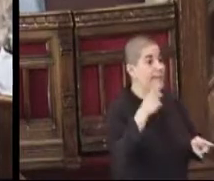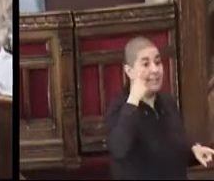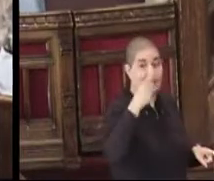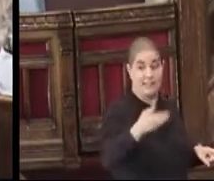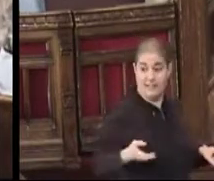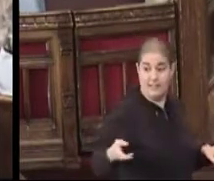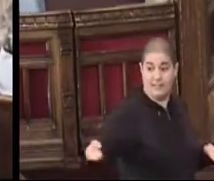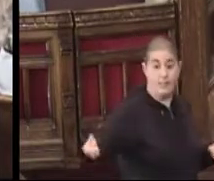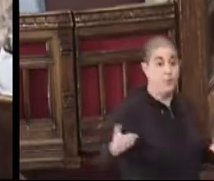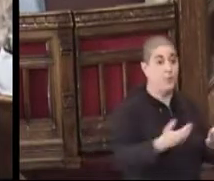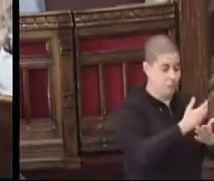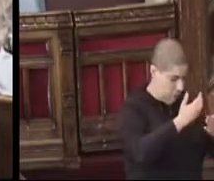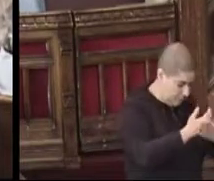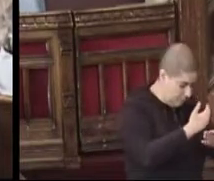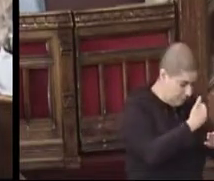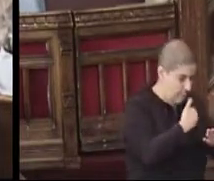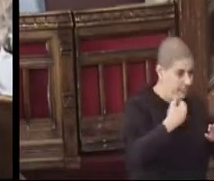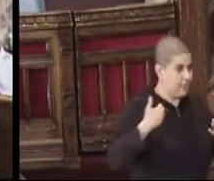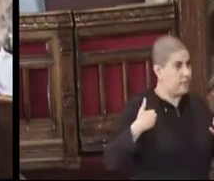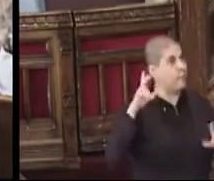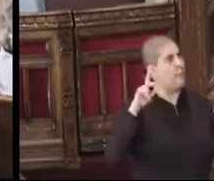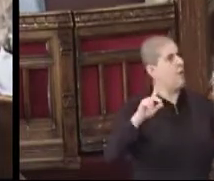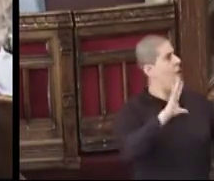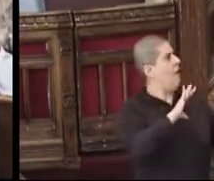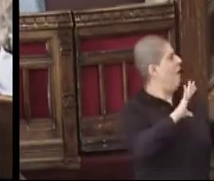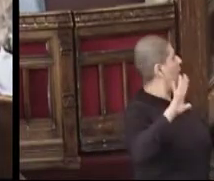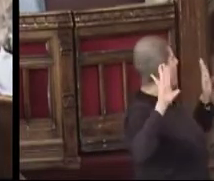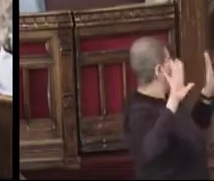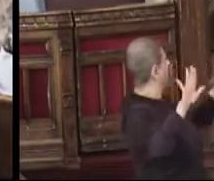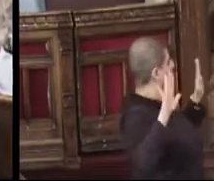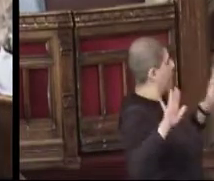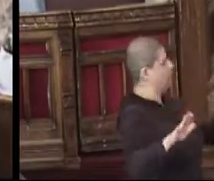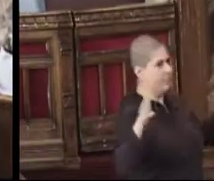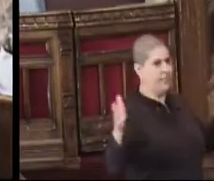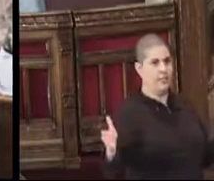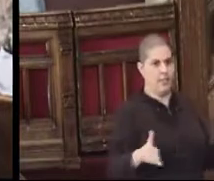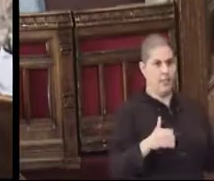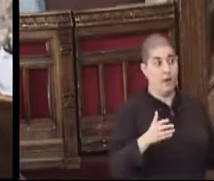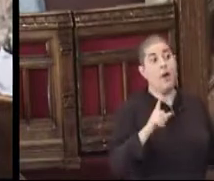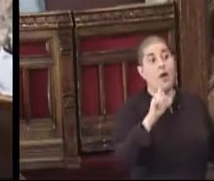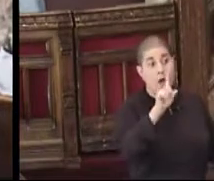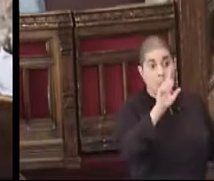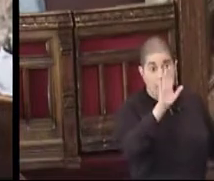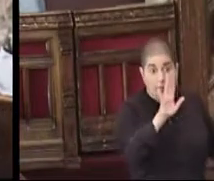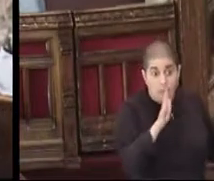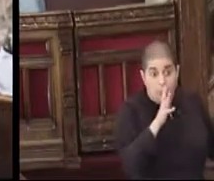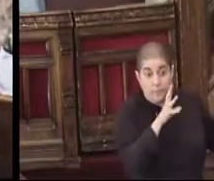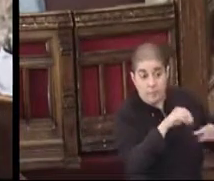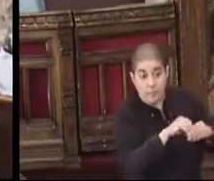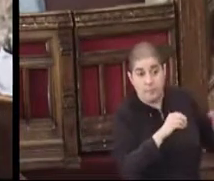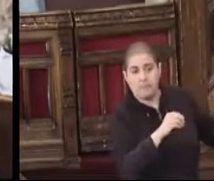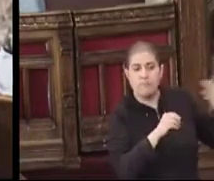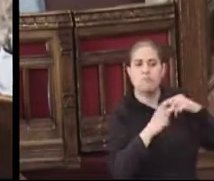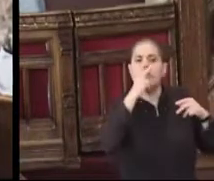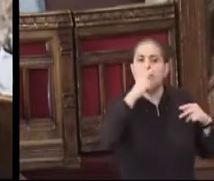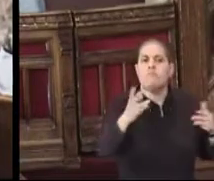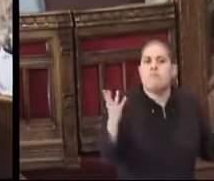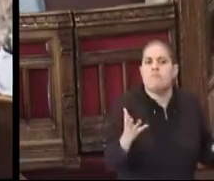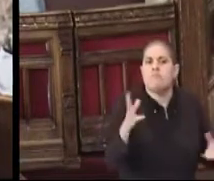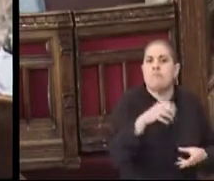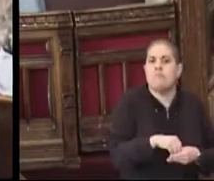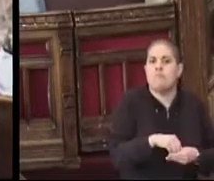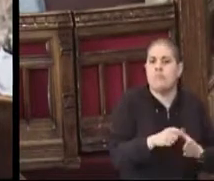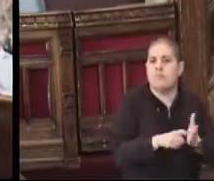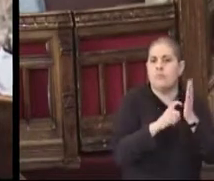today. People come and say, this is a great place, I want to be a member. We say, wonderful, but come to a membership class so you know what you're getting involved in. So you know what